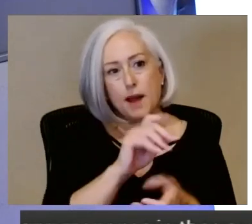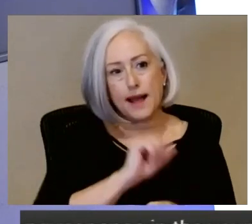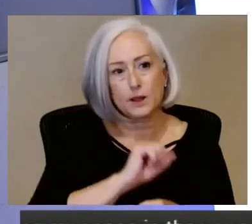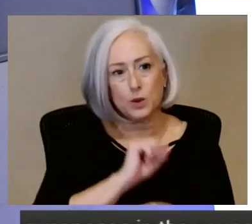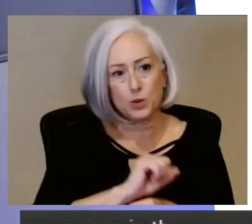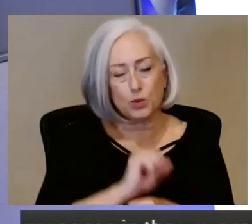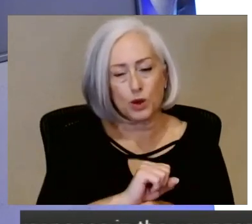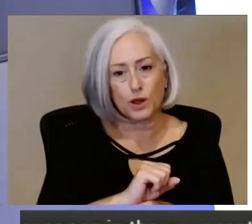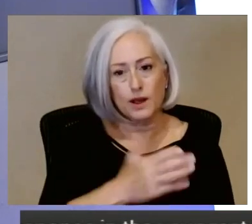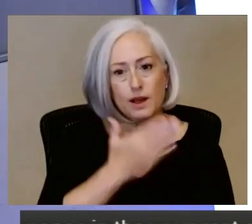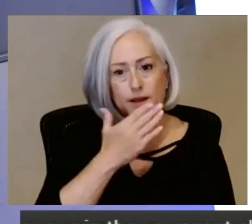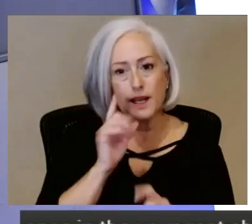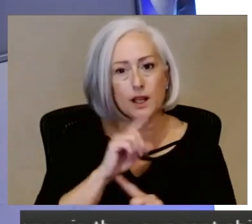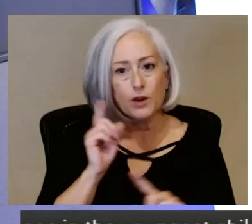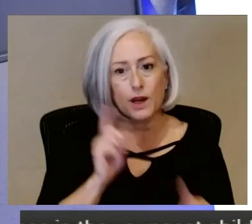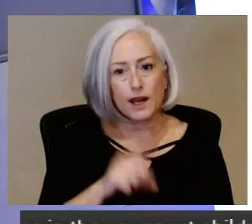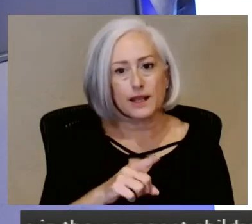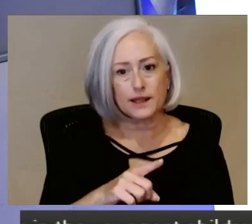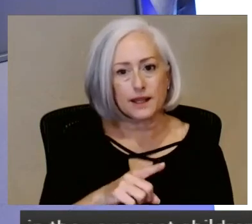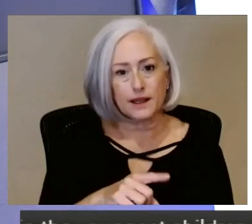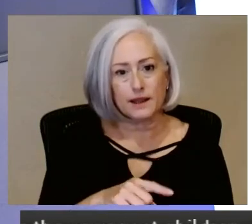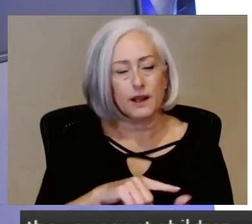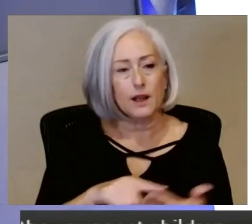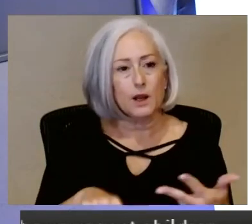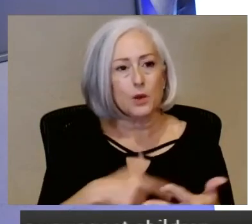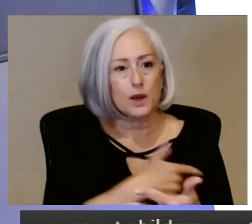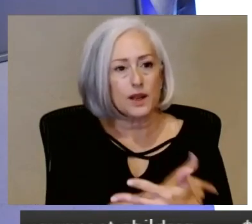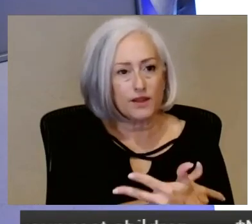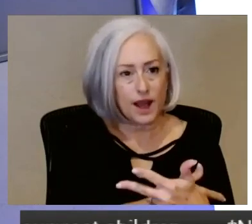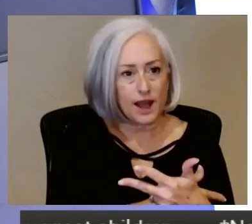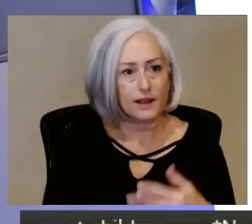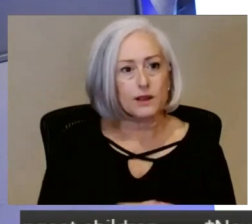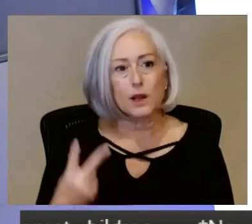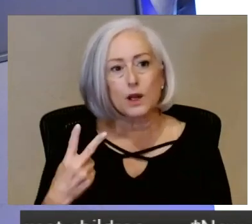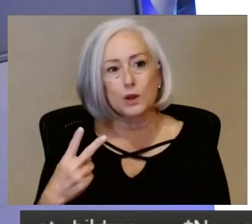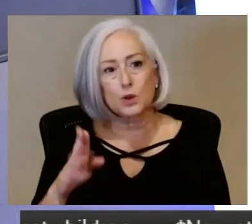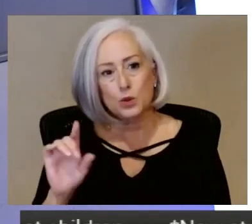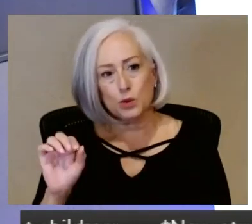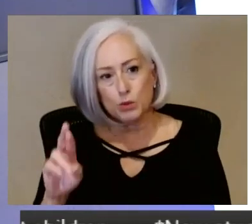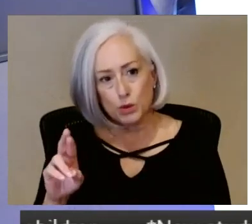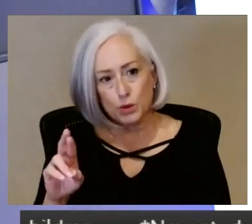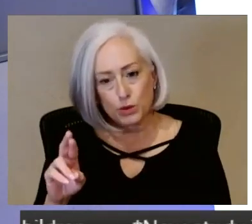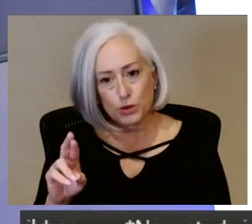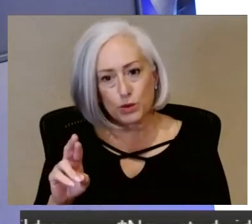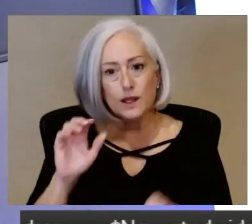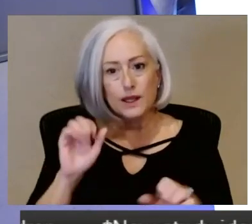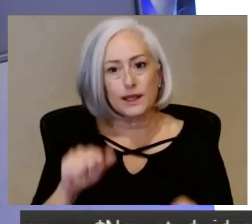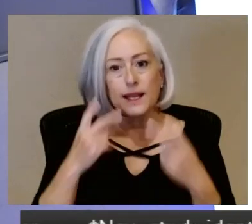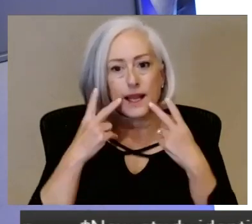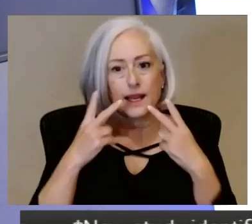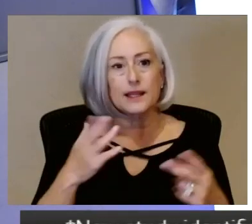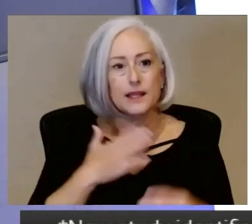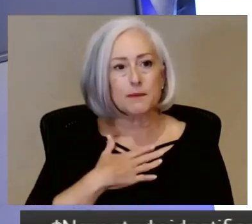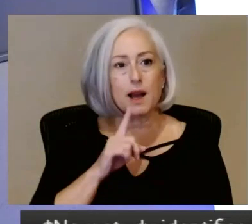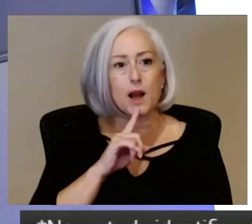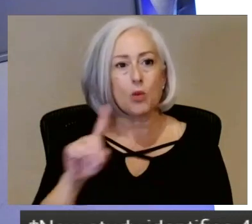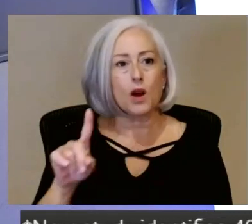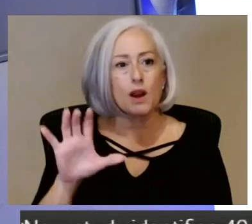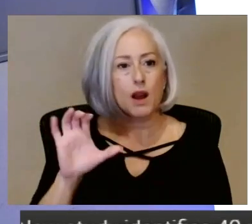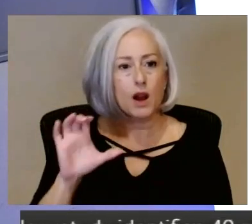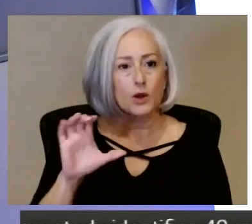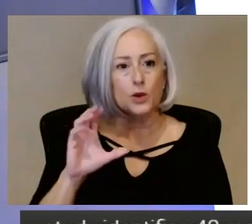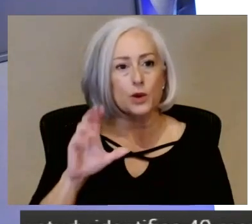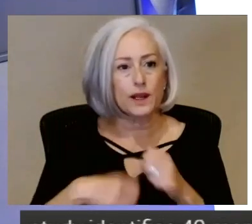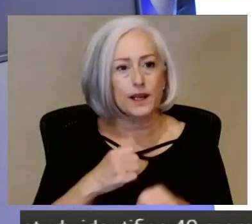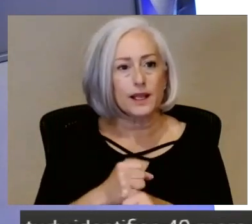answering. She's triple vaxxed, double boosted, wants to know if she could see her 100-year-old mother yet. So, but it sounds like she had